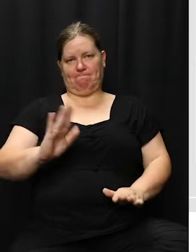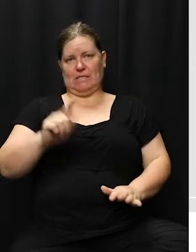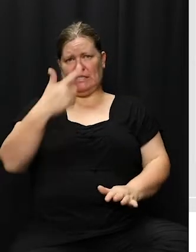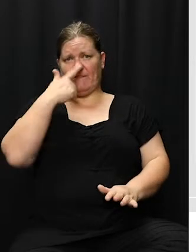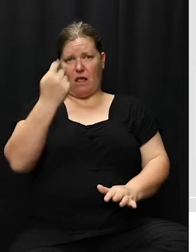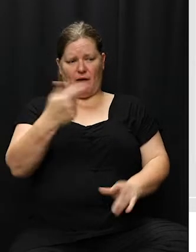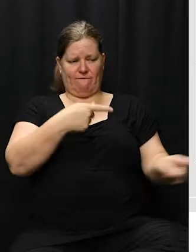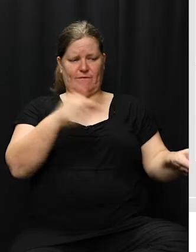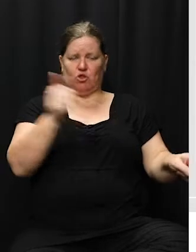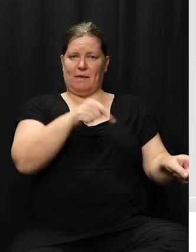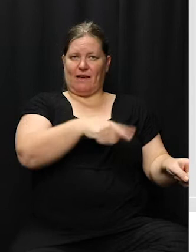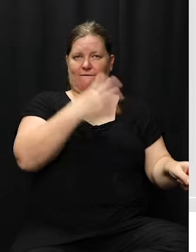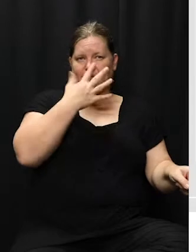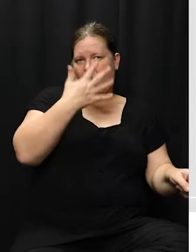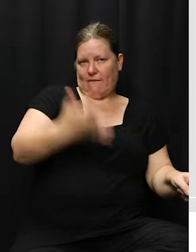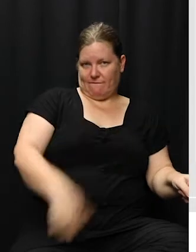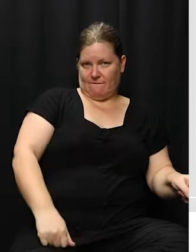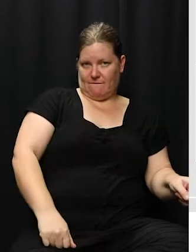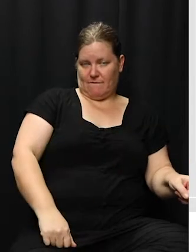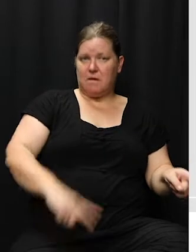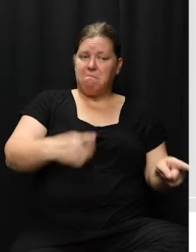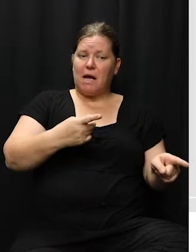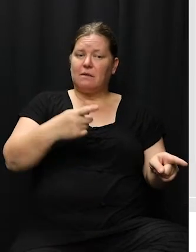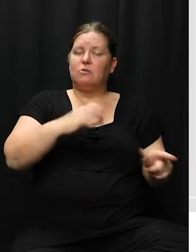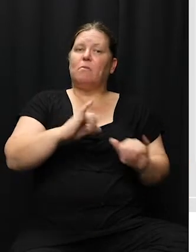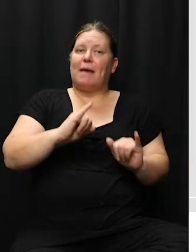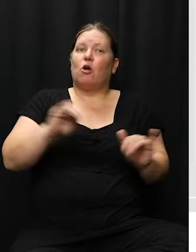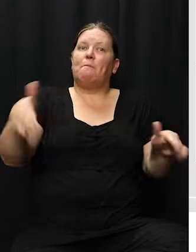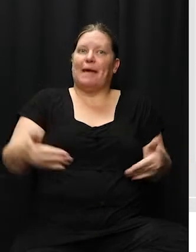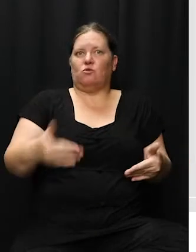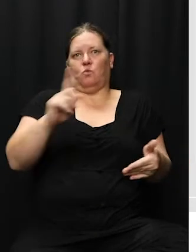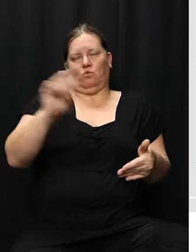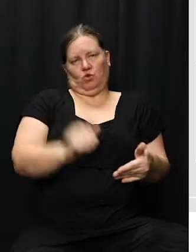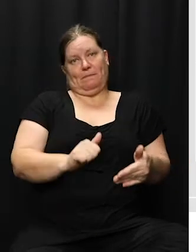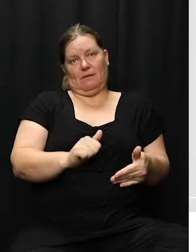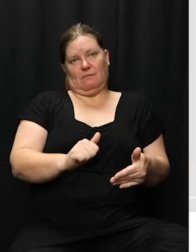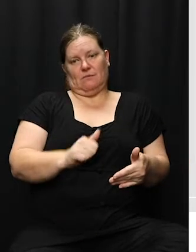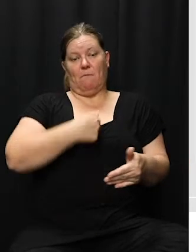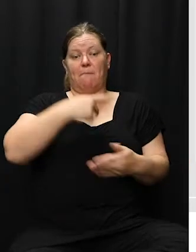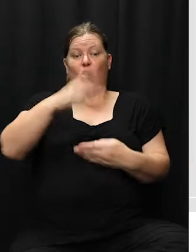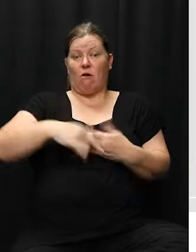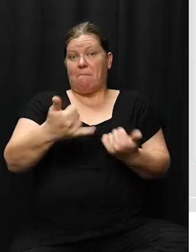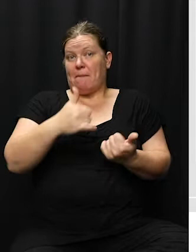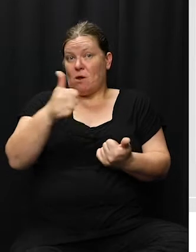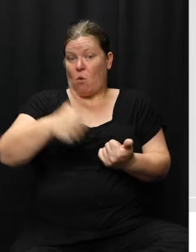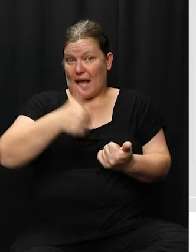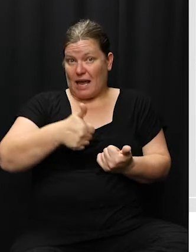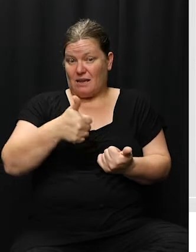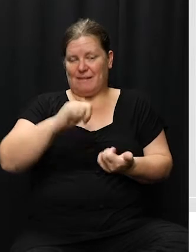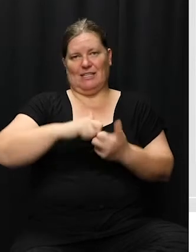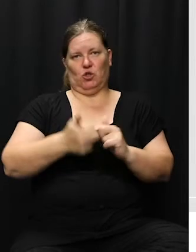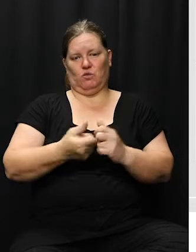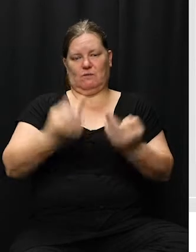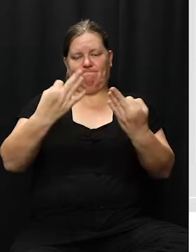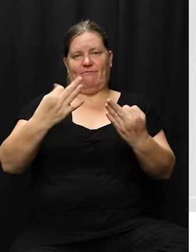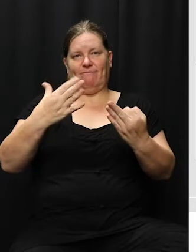months. Compared to native signers, no, we're not saying, it's fine, they should be doing that at 5. But they're not doing terribly compared to, for the amount of time they've been in